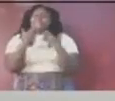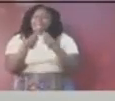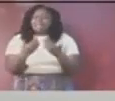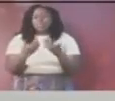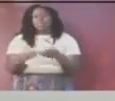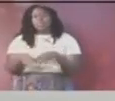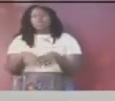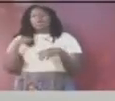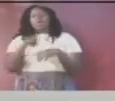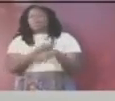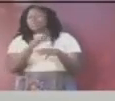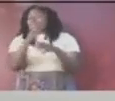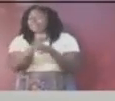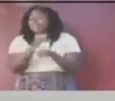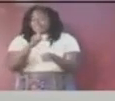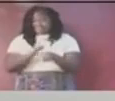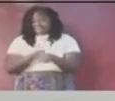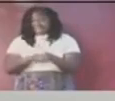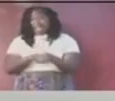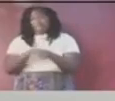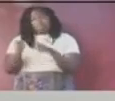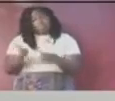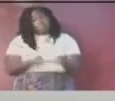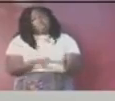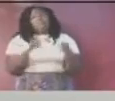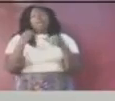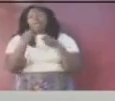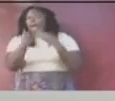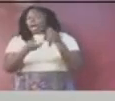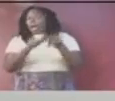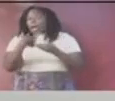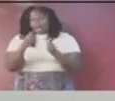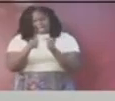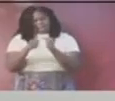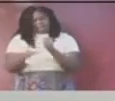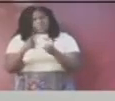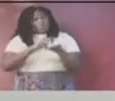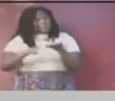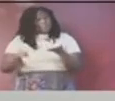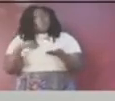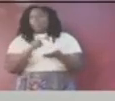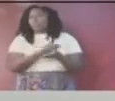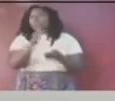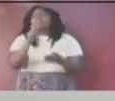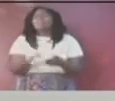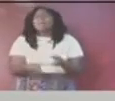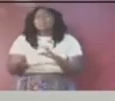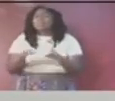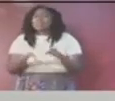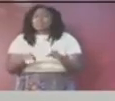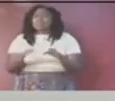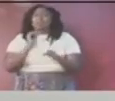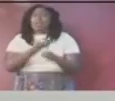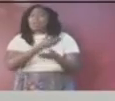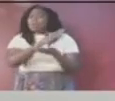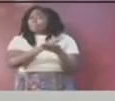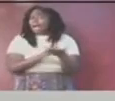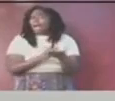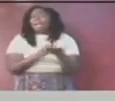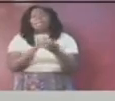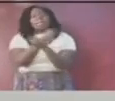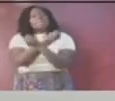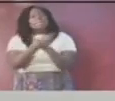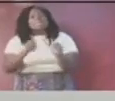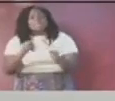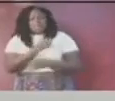we are all in this together. We urge everyone to do their part to safeguard the health of our nation. Be safe and enjoy the rest of your day.